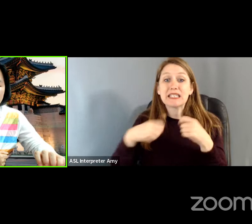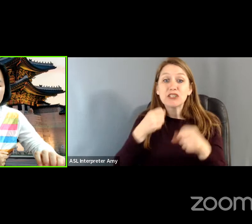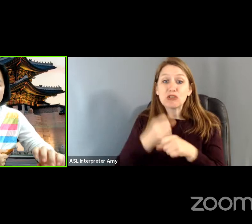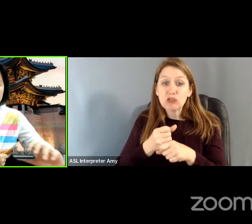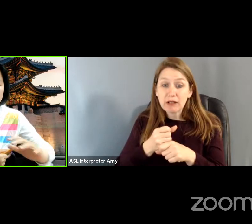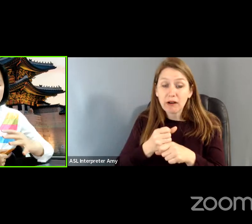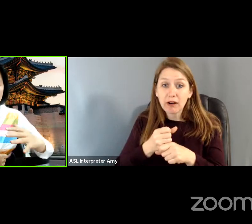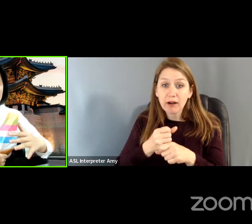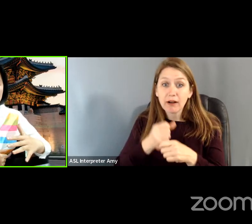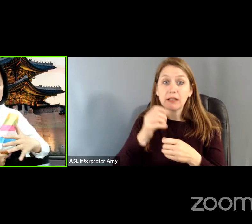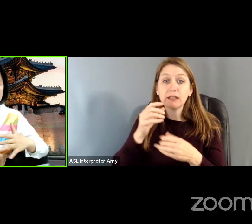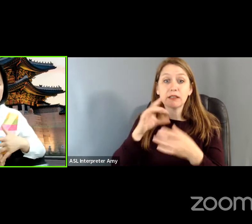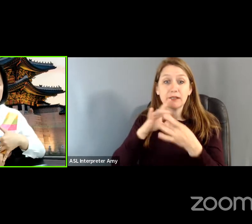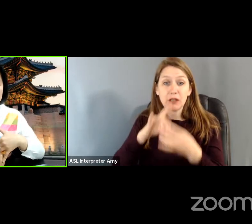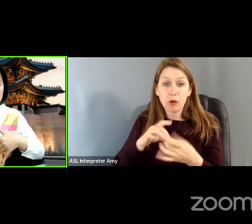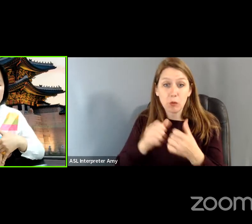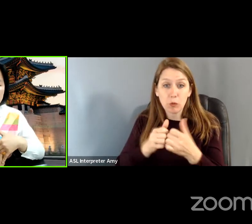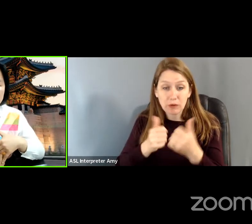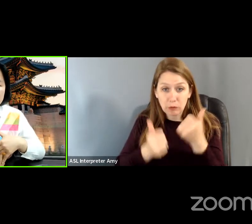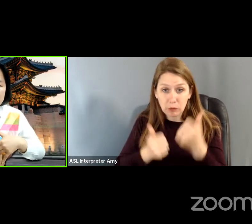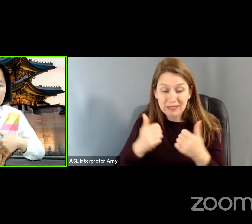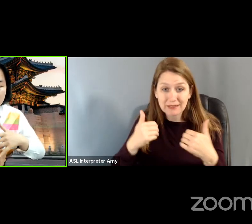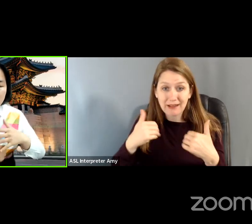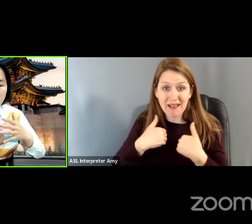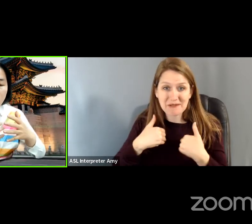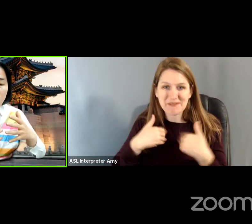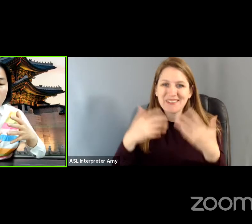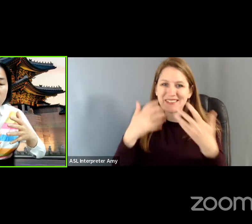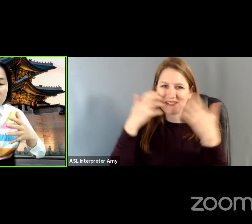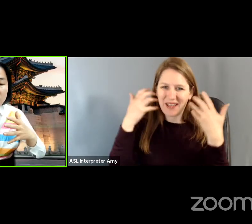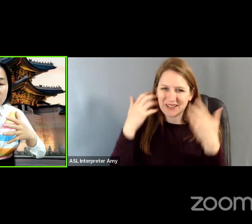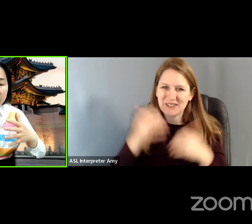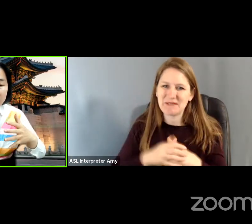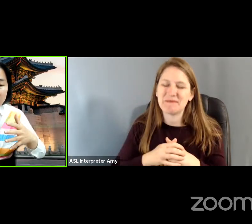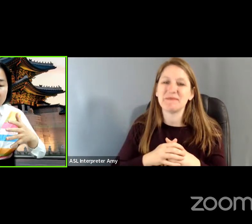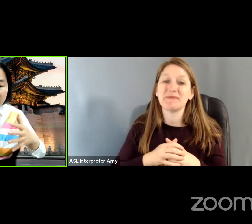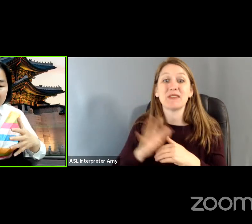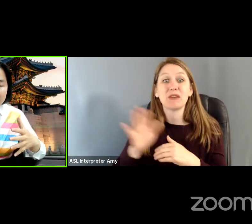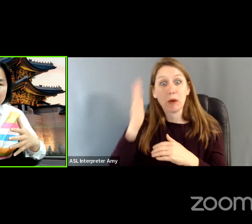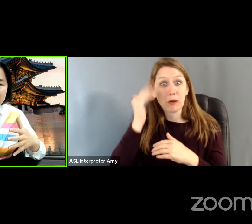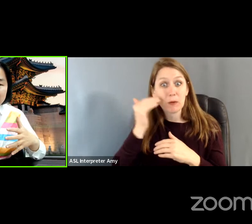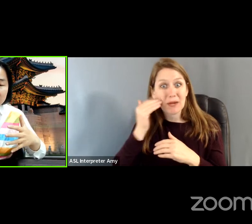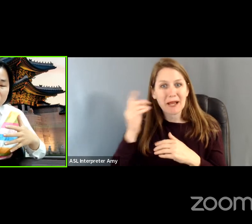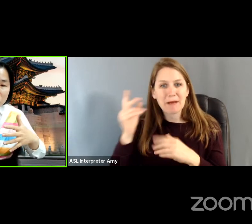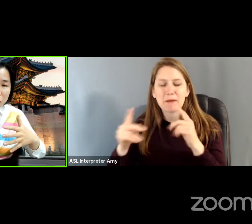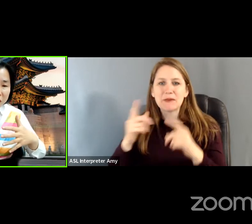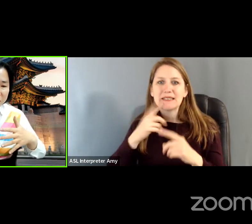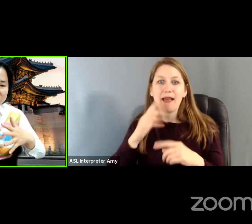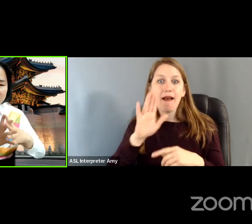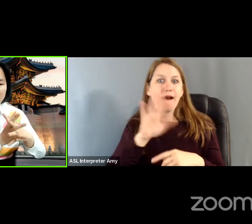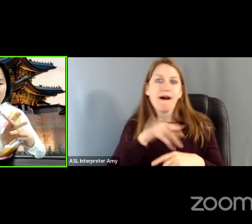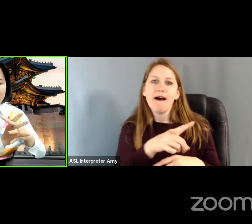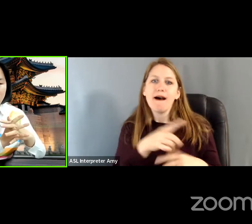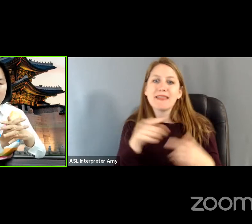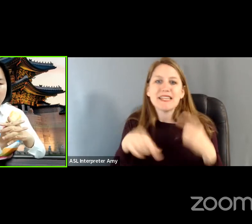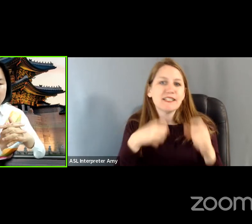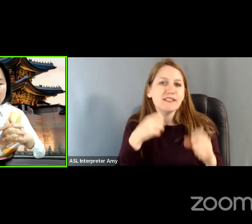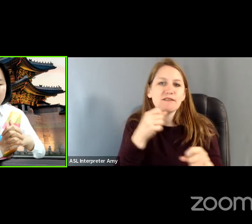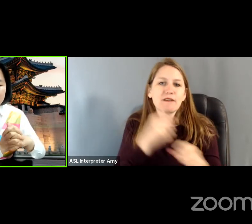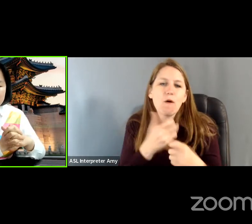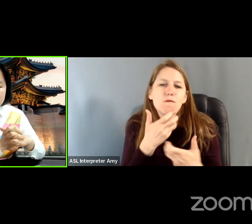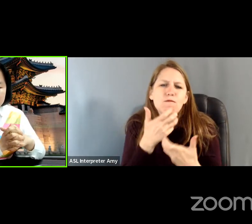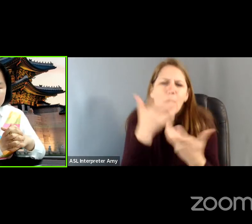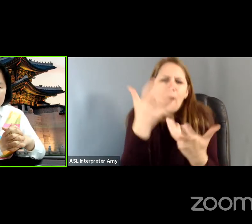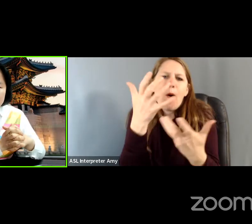Koreans have exchanged phrases such as roar like a tiger in the new year, or